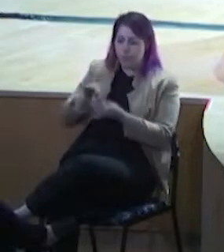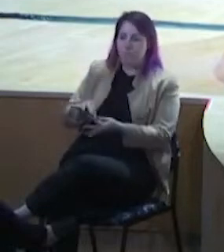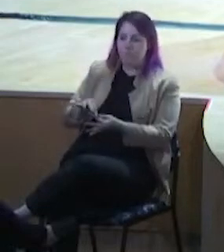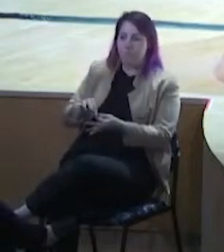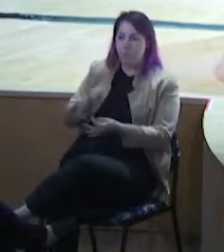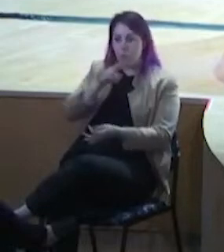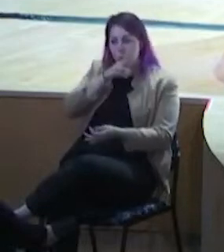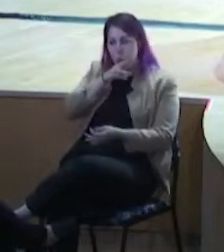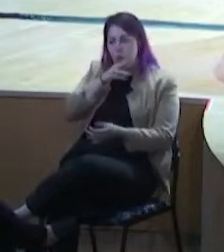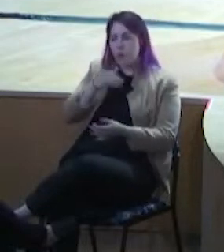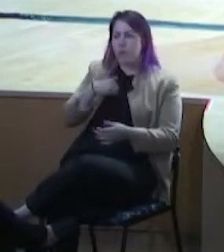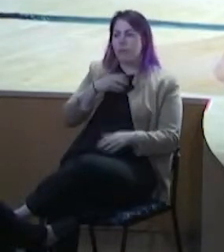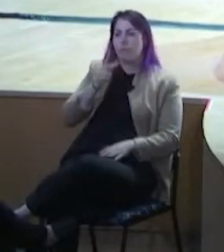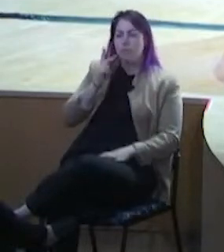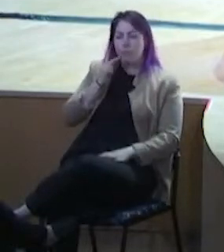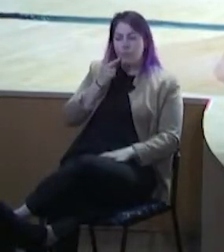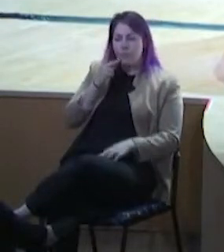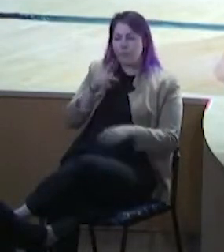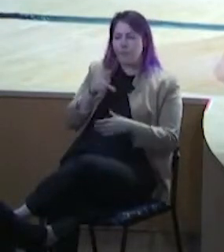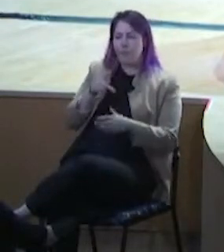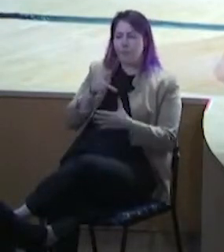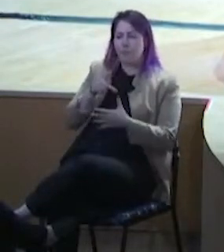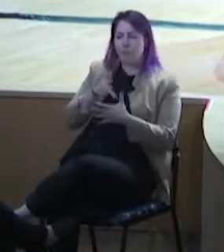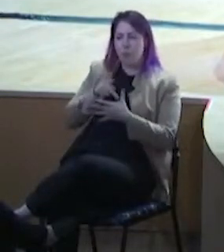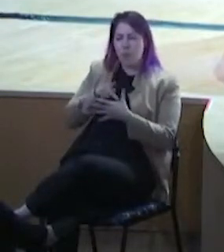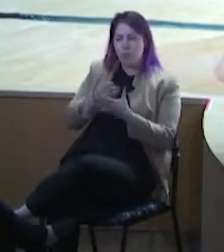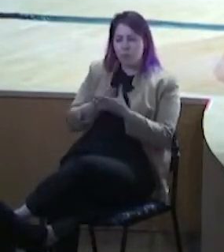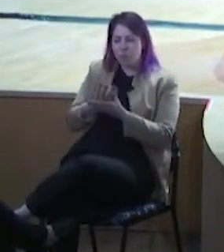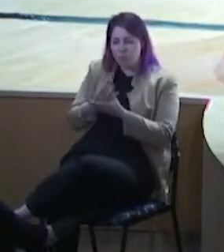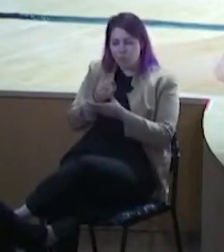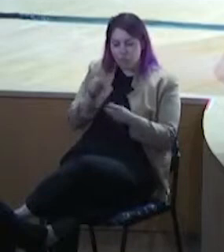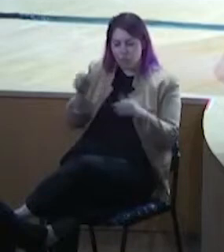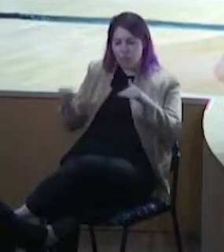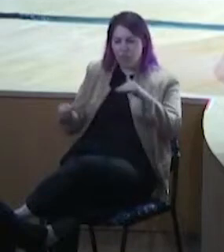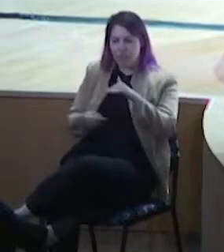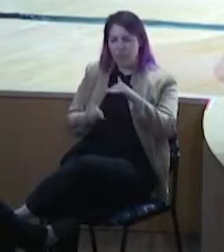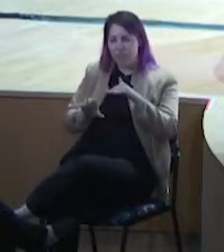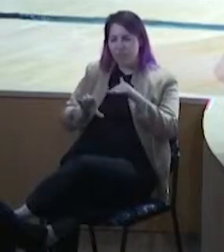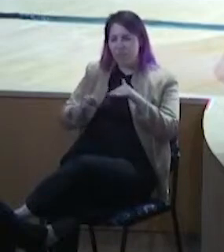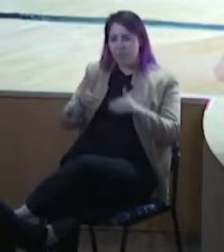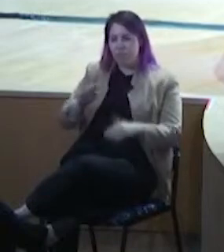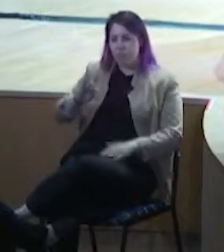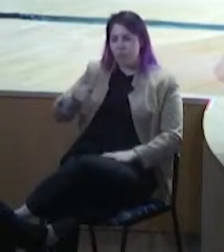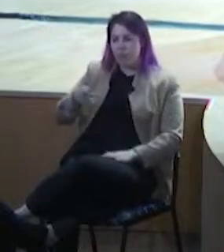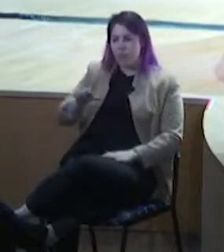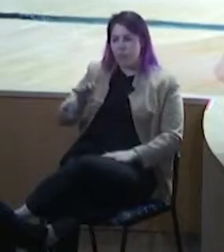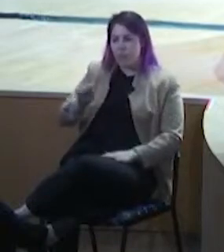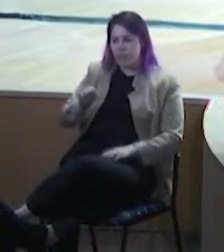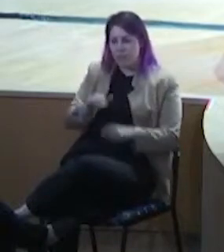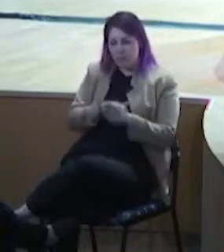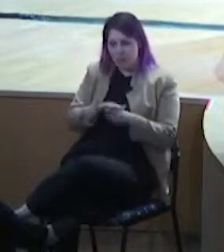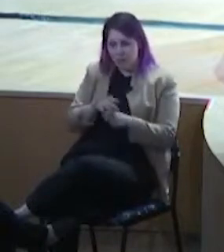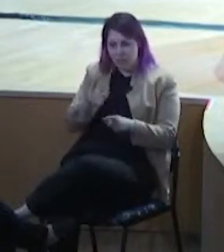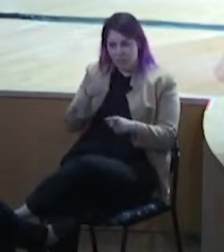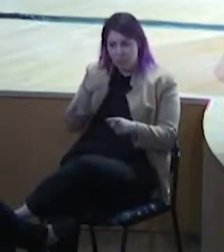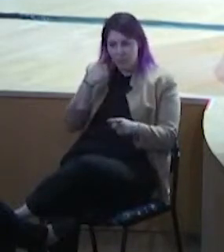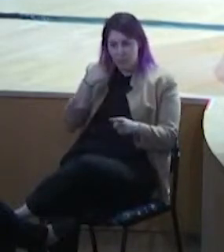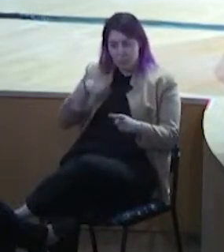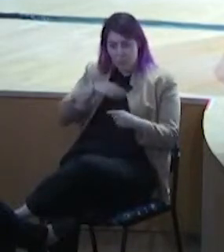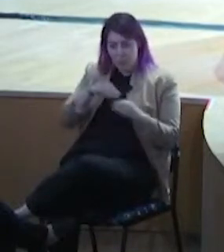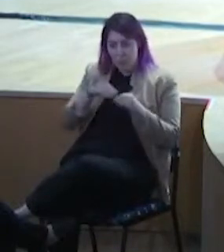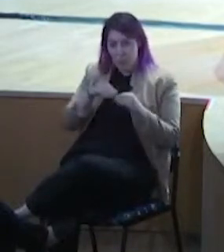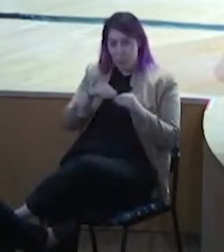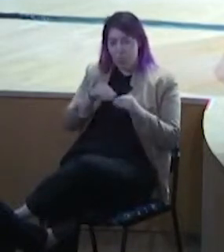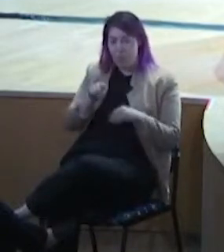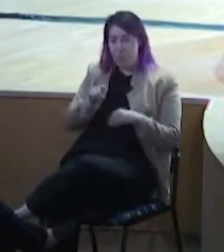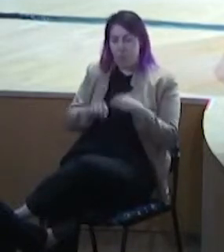are sort of underneath the chinampa area. Could you tell us a bit more about that? So, chinampas are